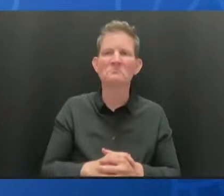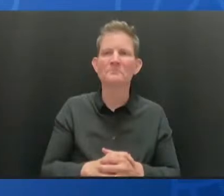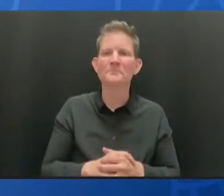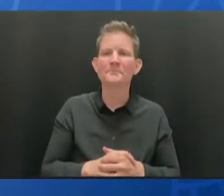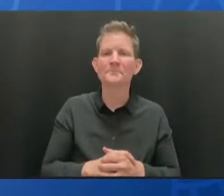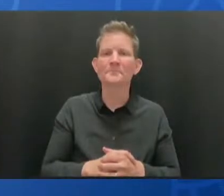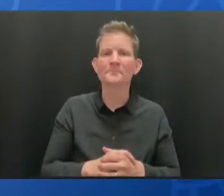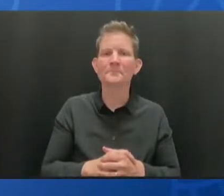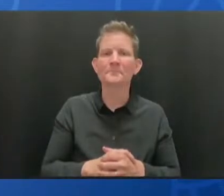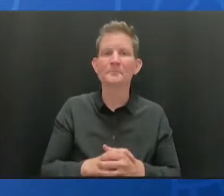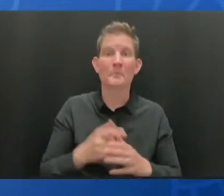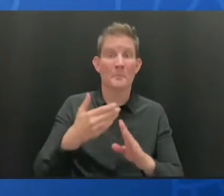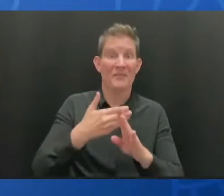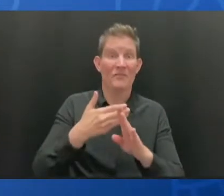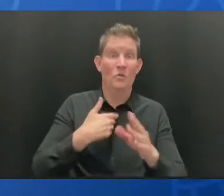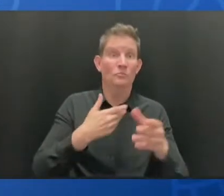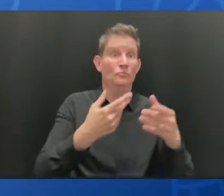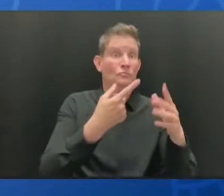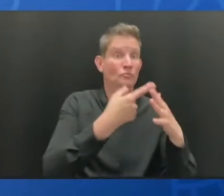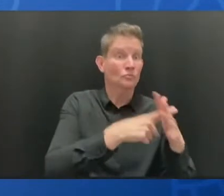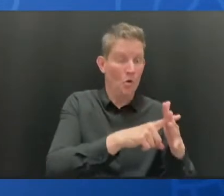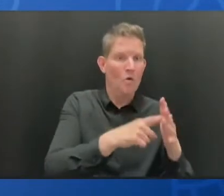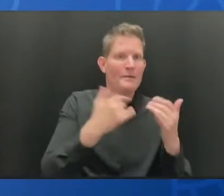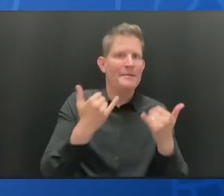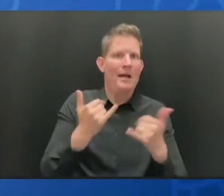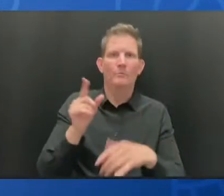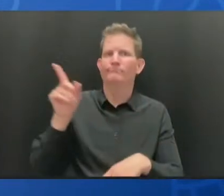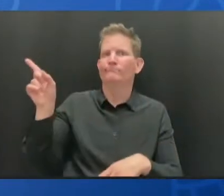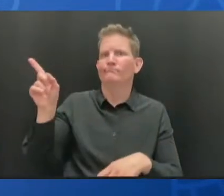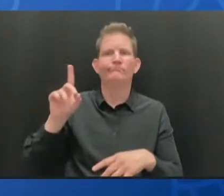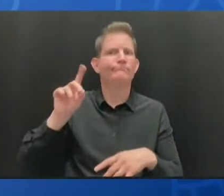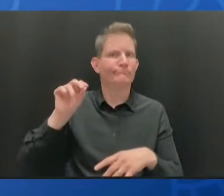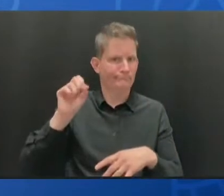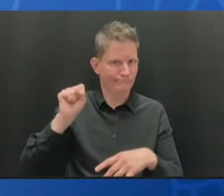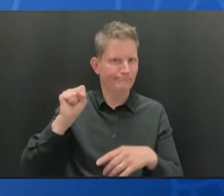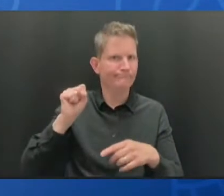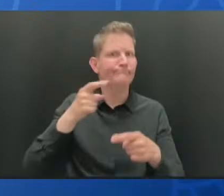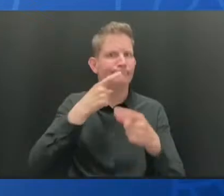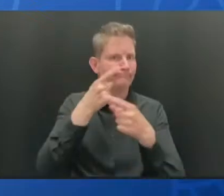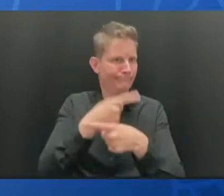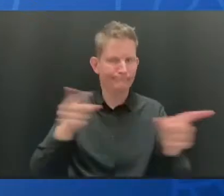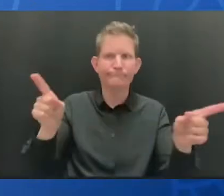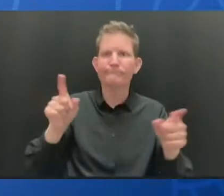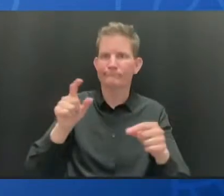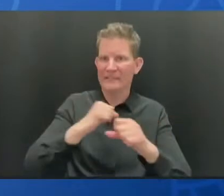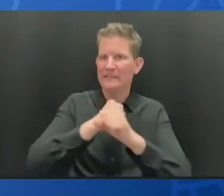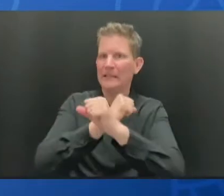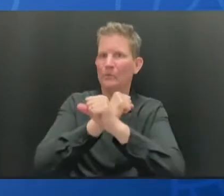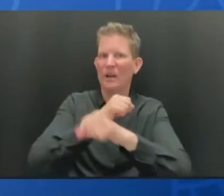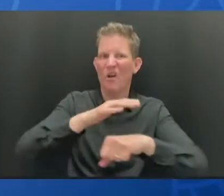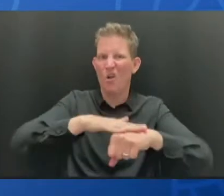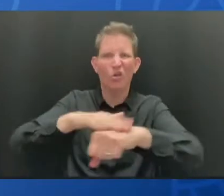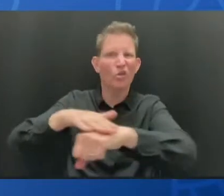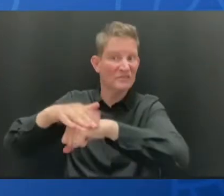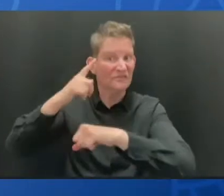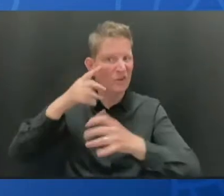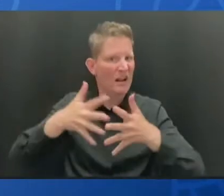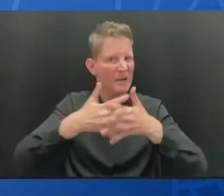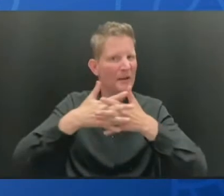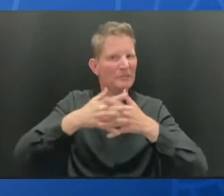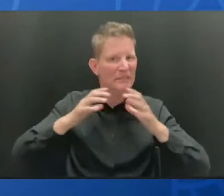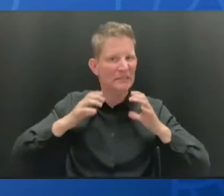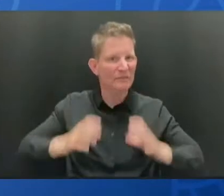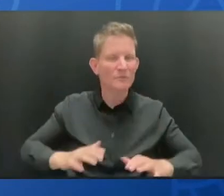Today, the State Department issued a security alert warning Americans against travel to Venezuela